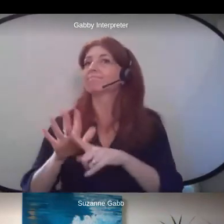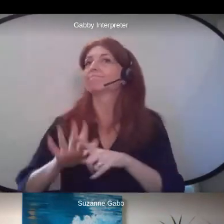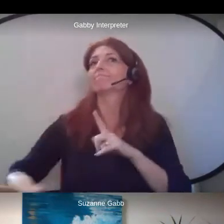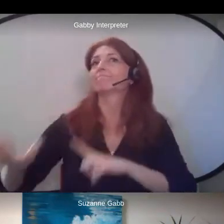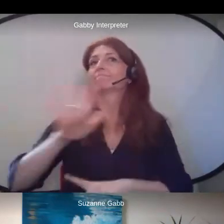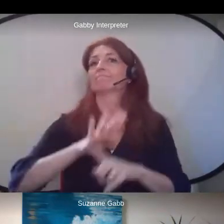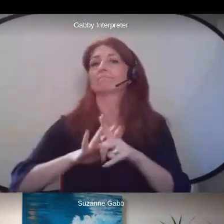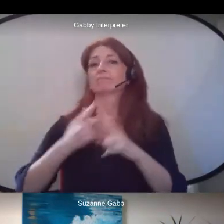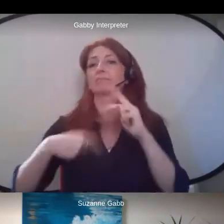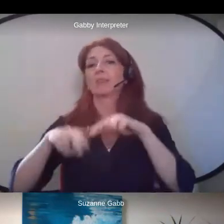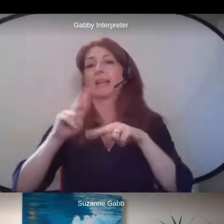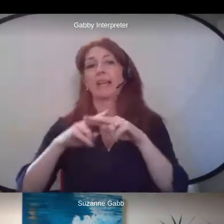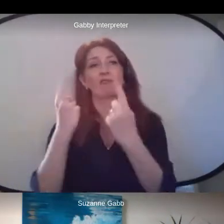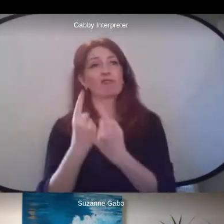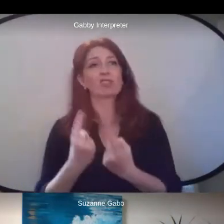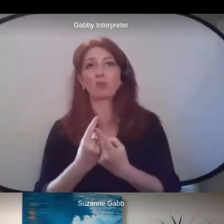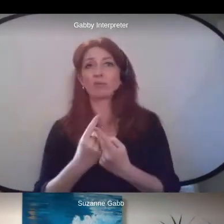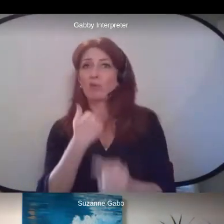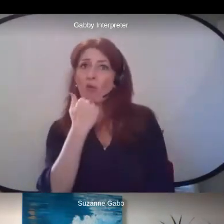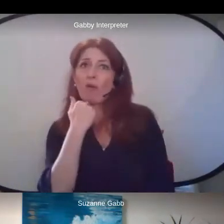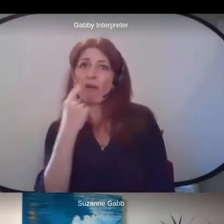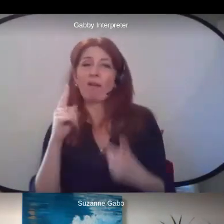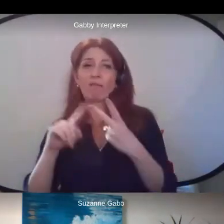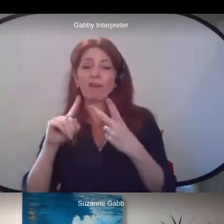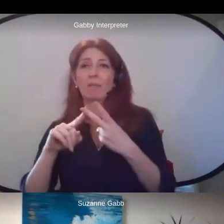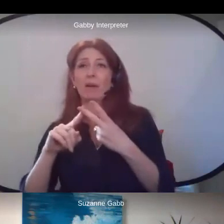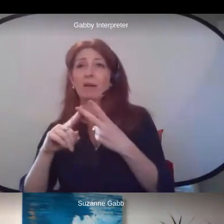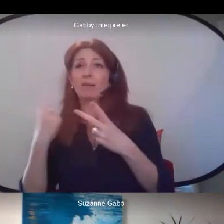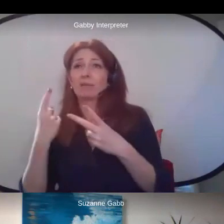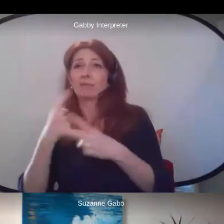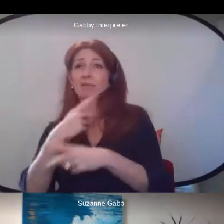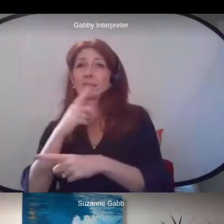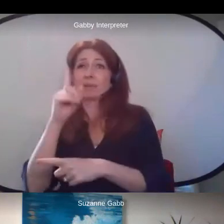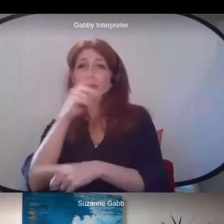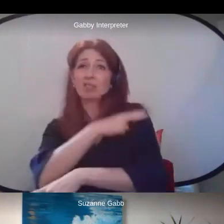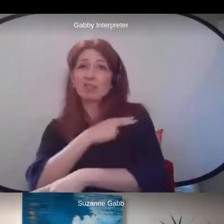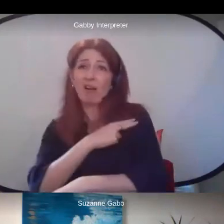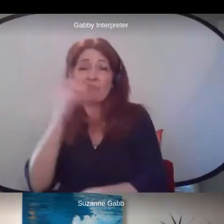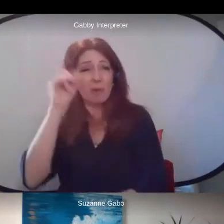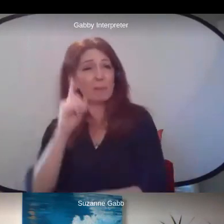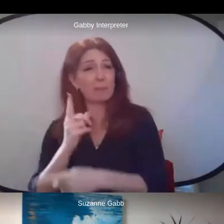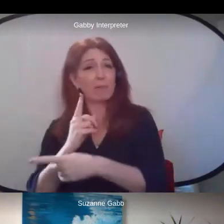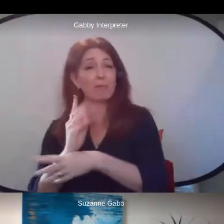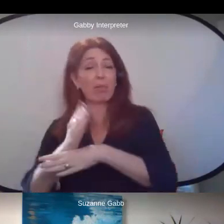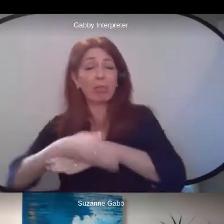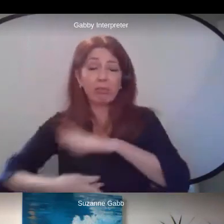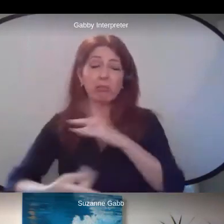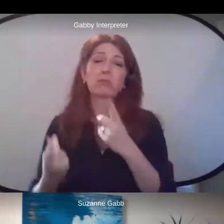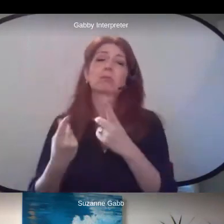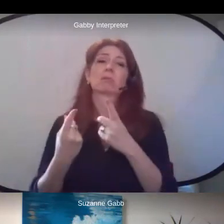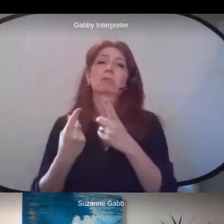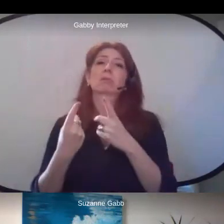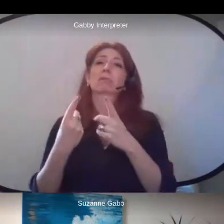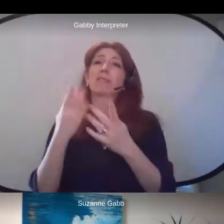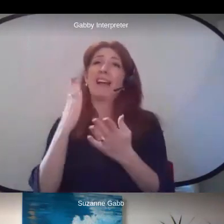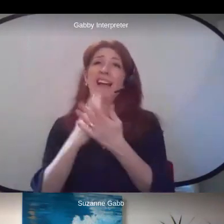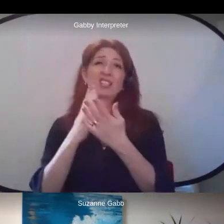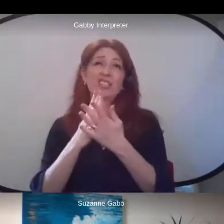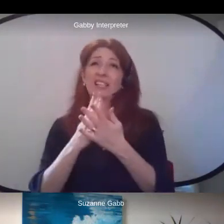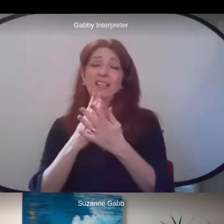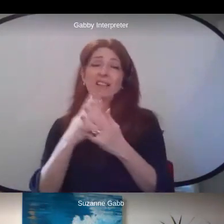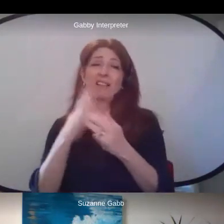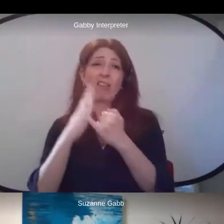got under-resourced, overstretched people who are experts and know an awful lot, the last thing they want is more work.